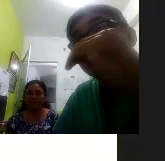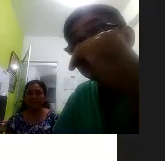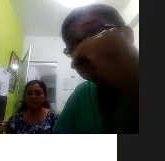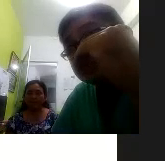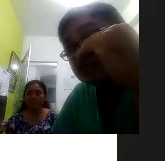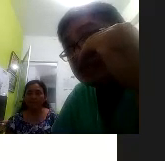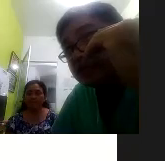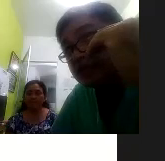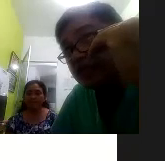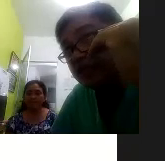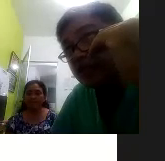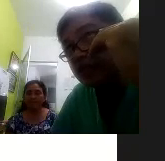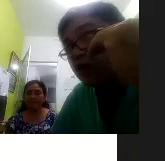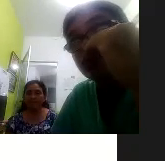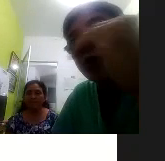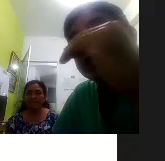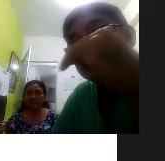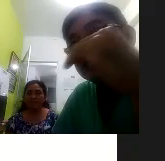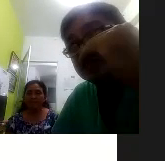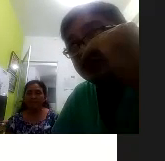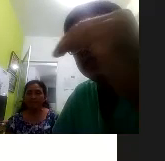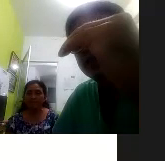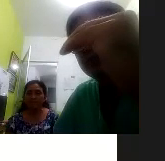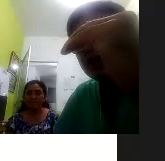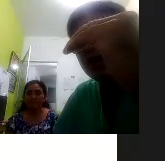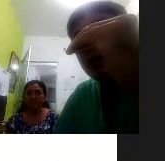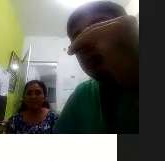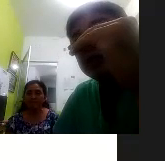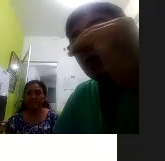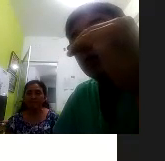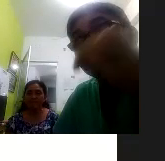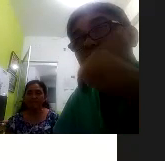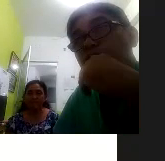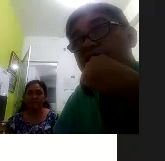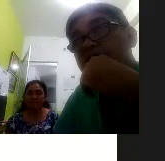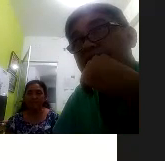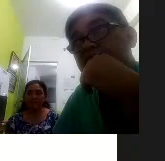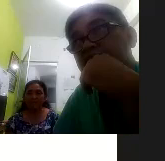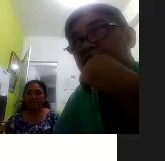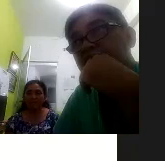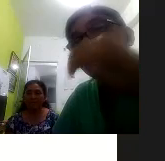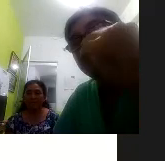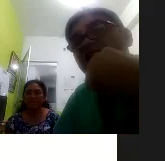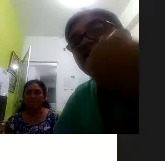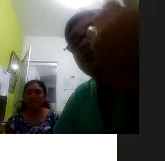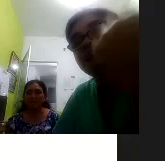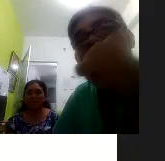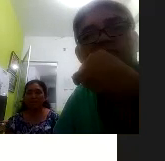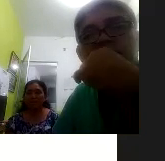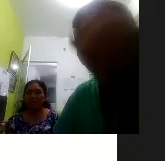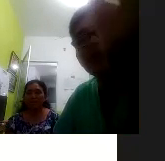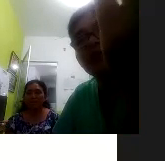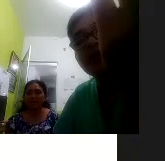our increase. Our work. It's increasing, but also the complication.